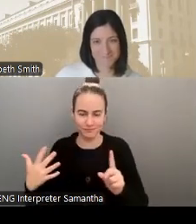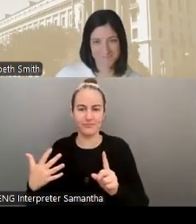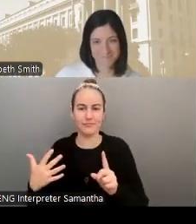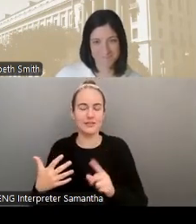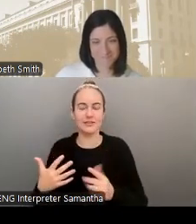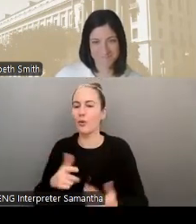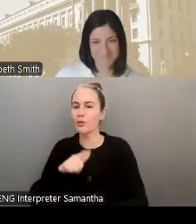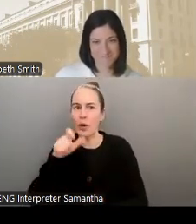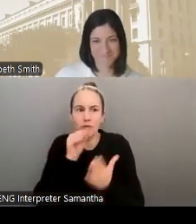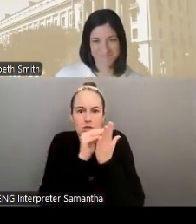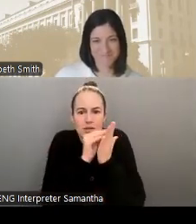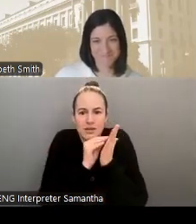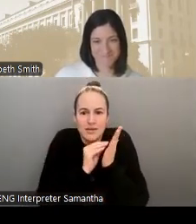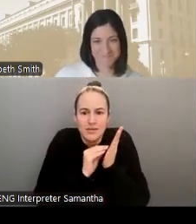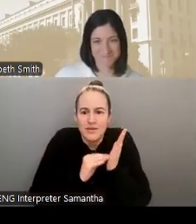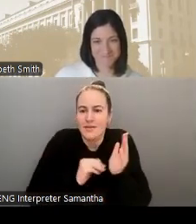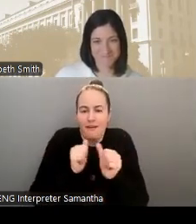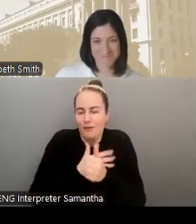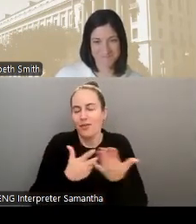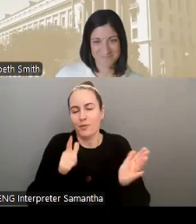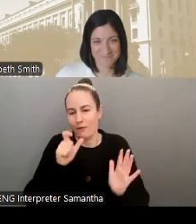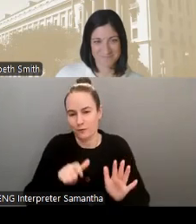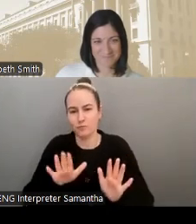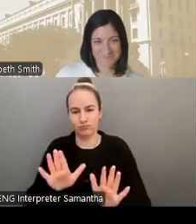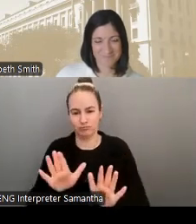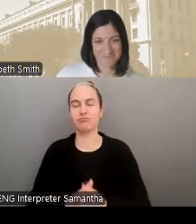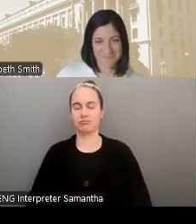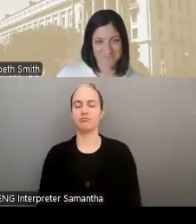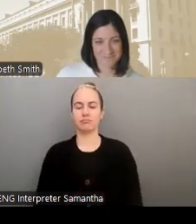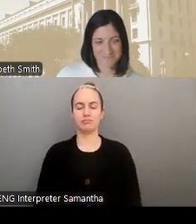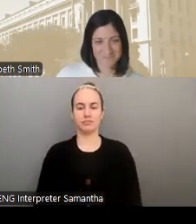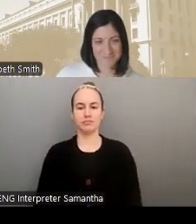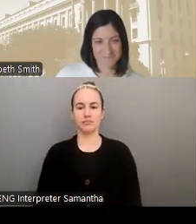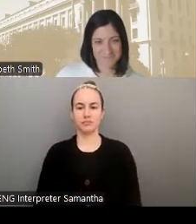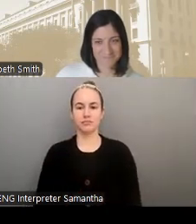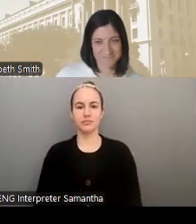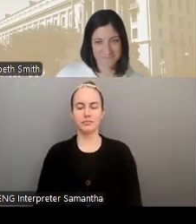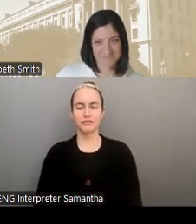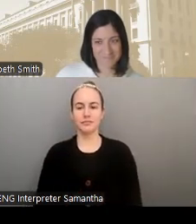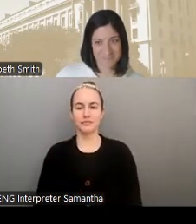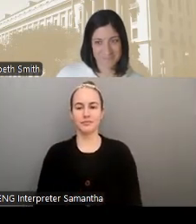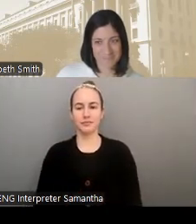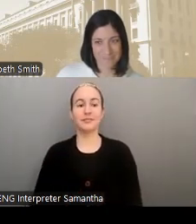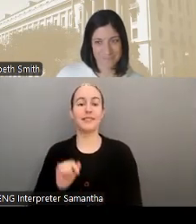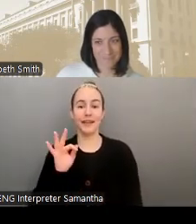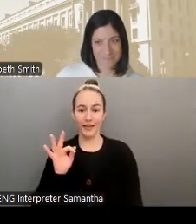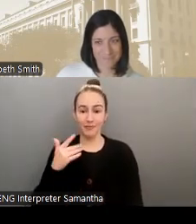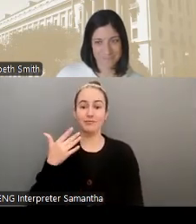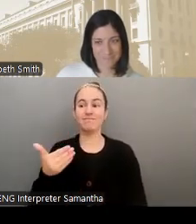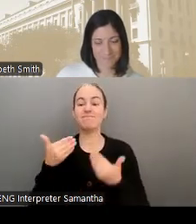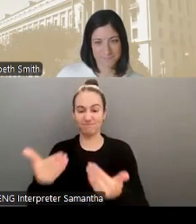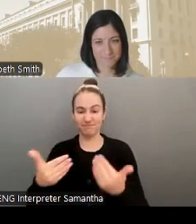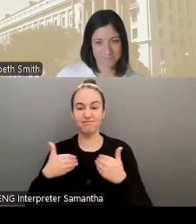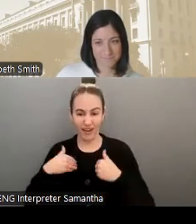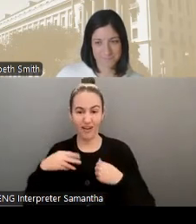write copious notes about everything that we're saying here today. If you are in the position that you are going to have an audit, everything